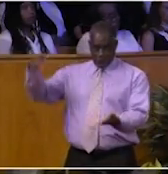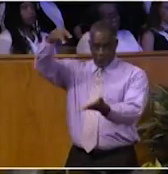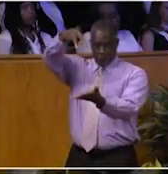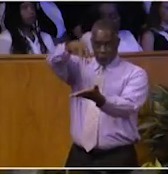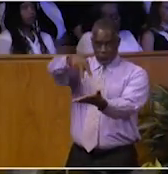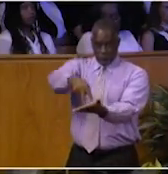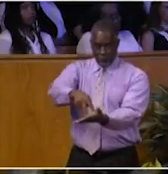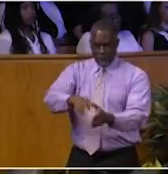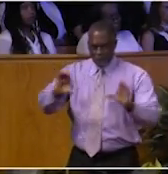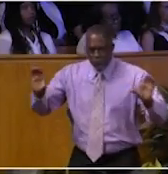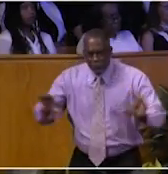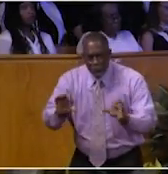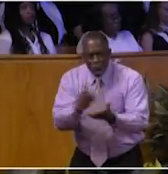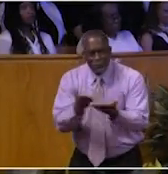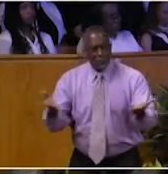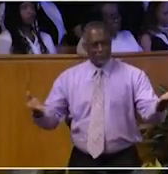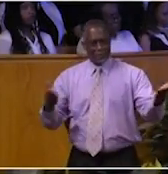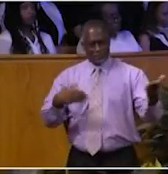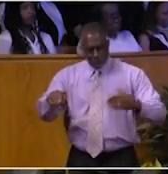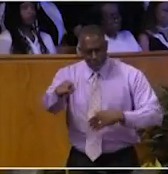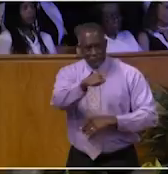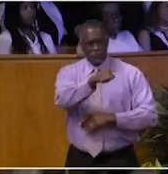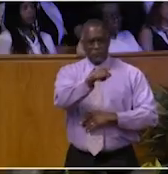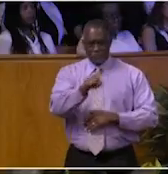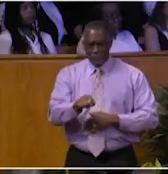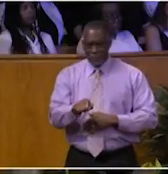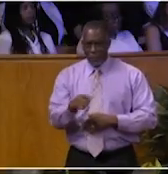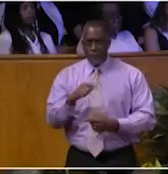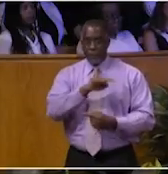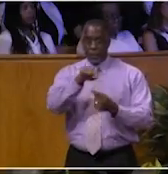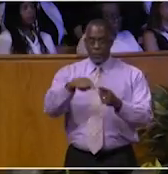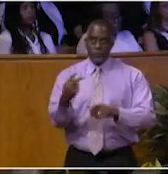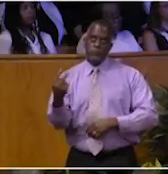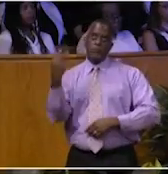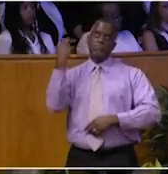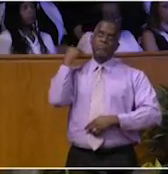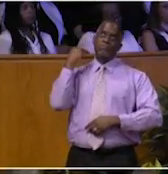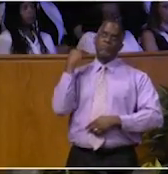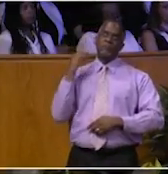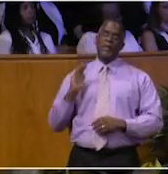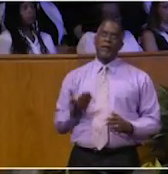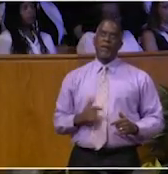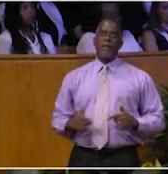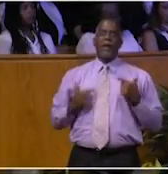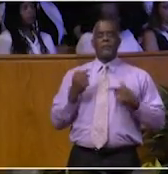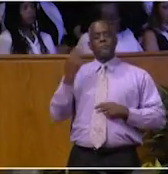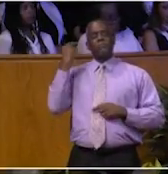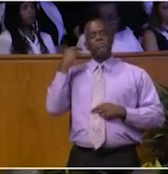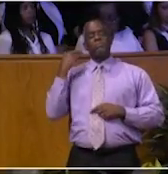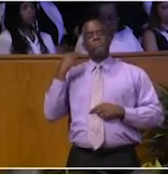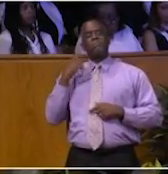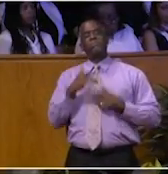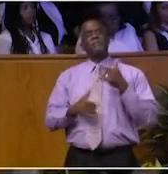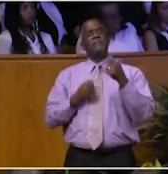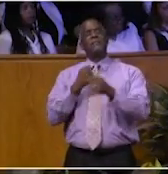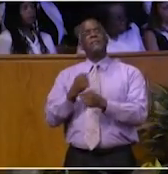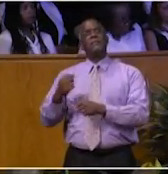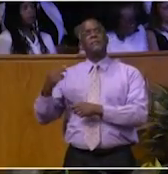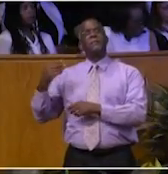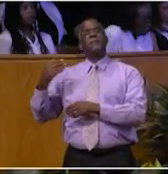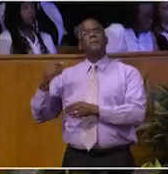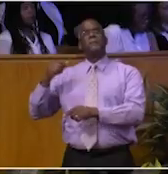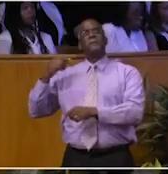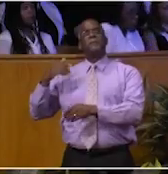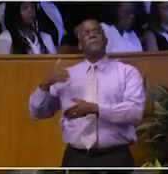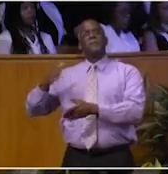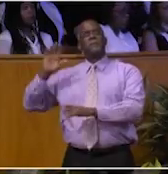and do something. Because when we look back over our lives down through the years, we can see how